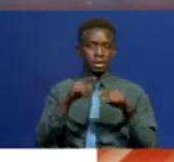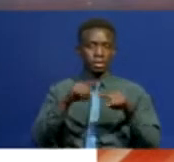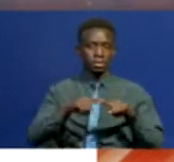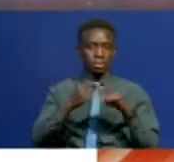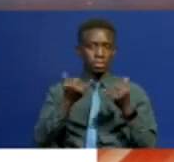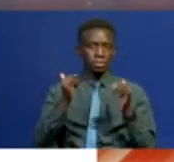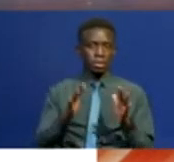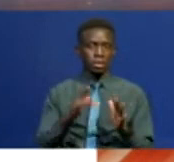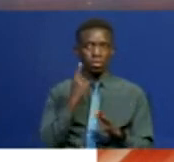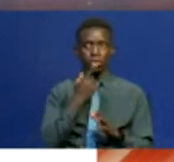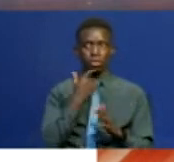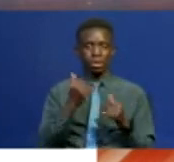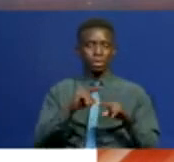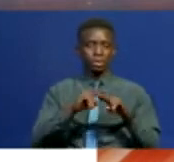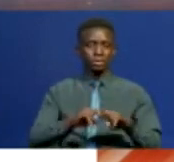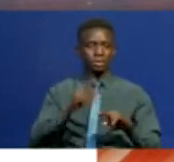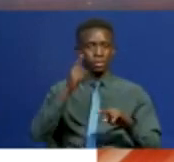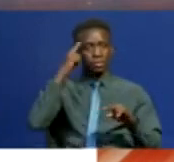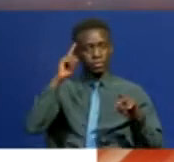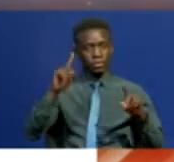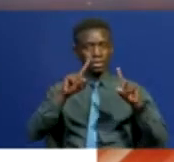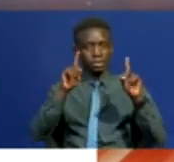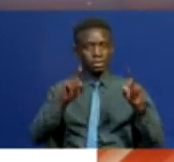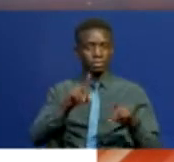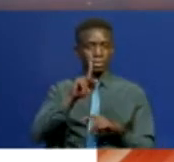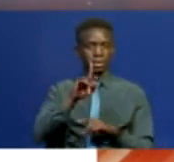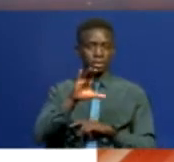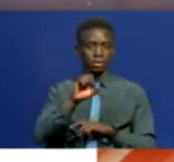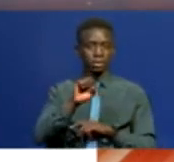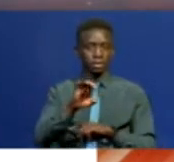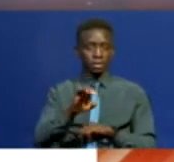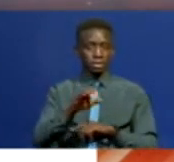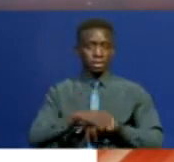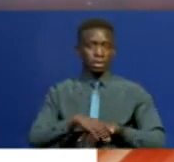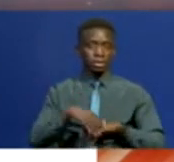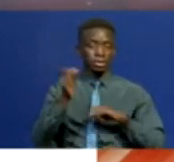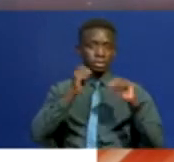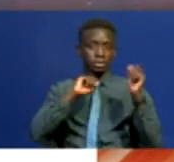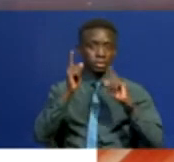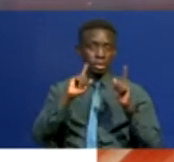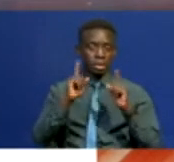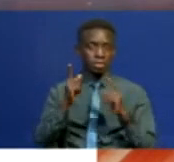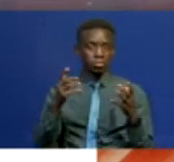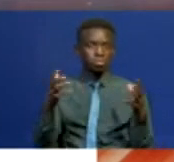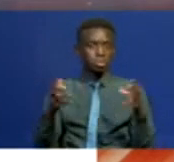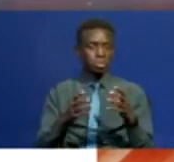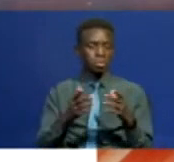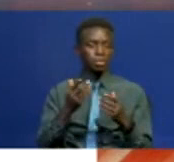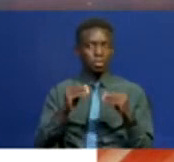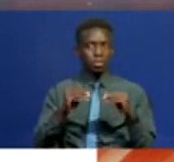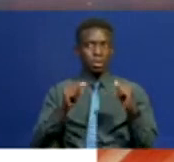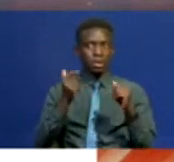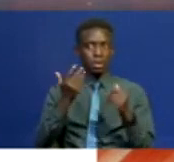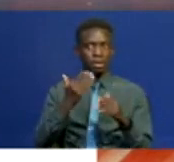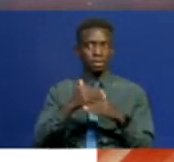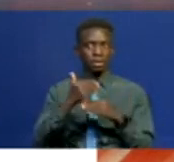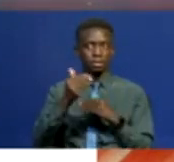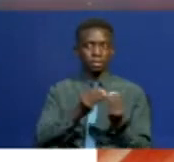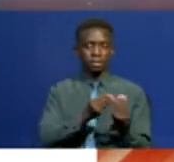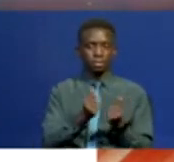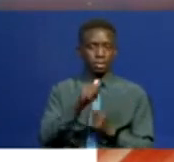players who are sitting for their KCC exams. Starlets qualified for the third round of the qualifiers after humiliating